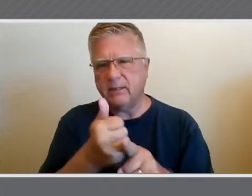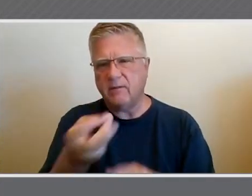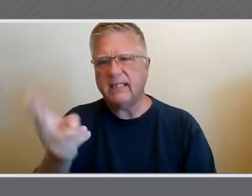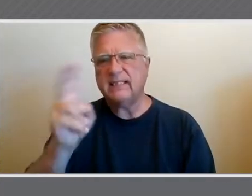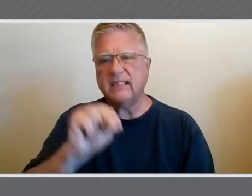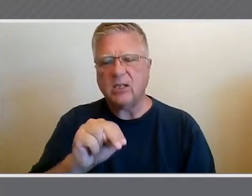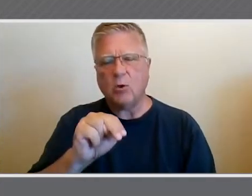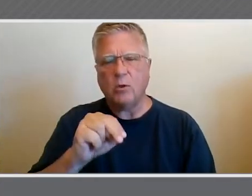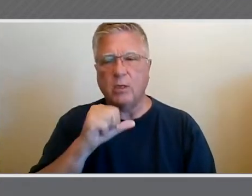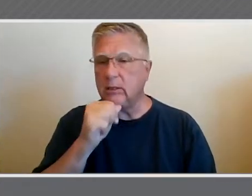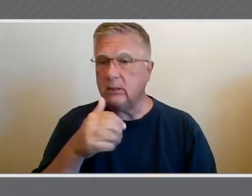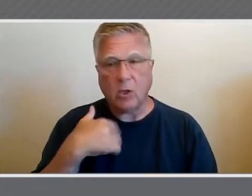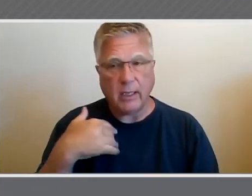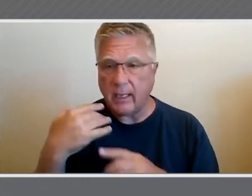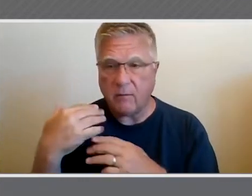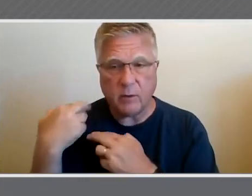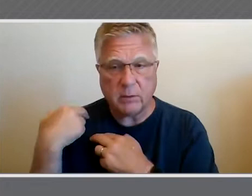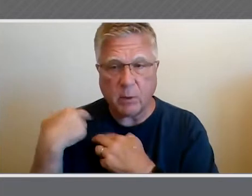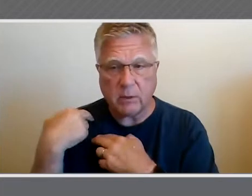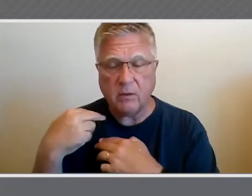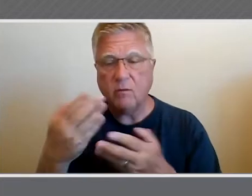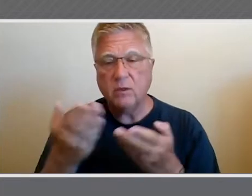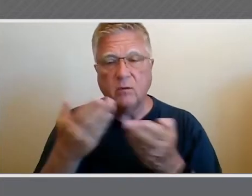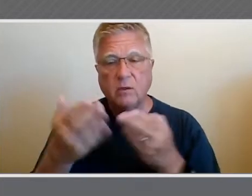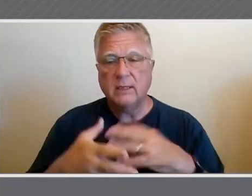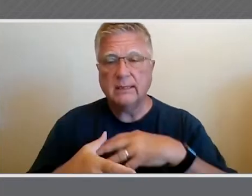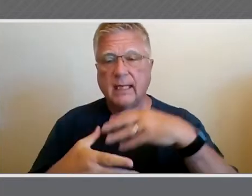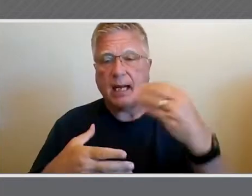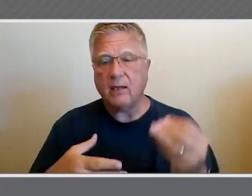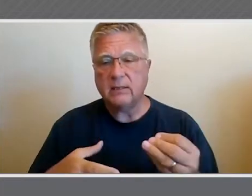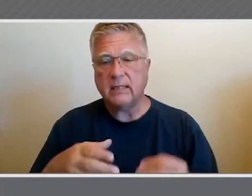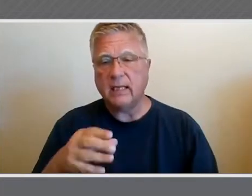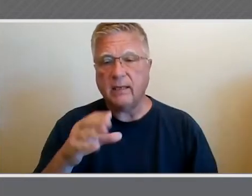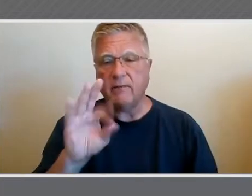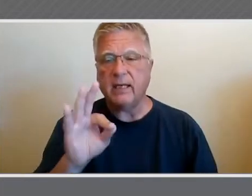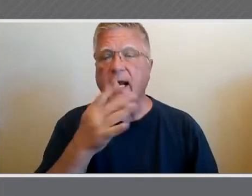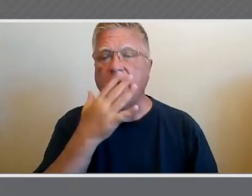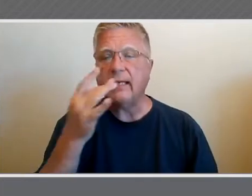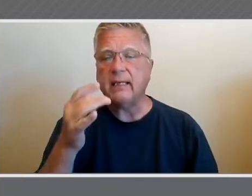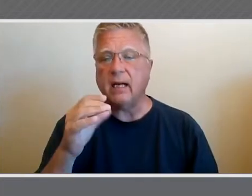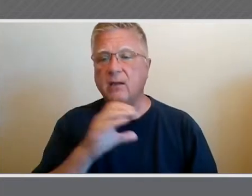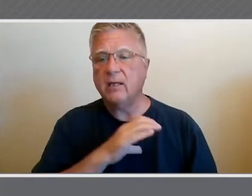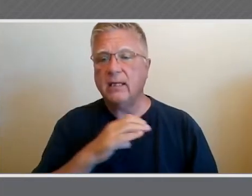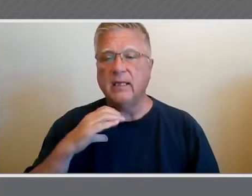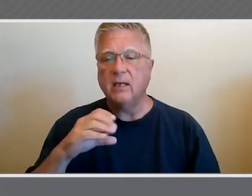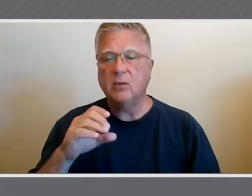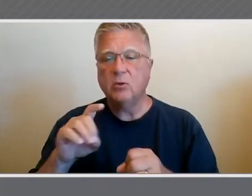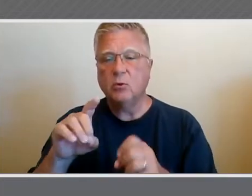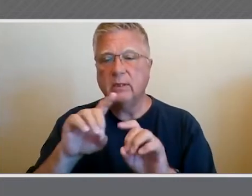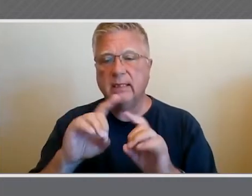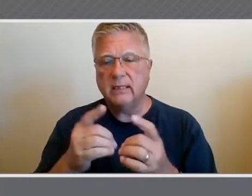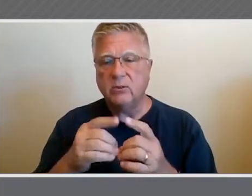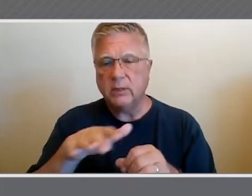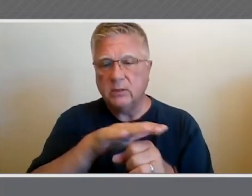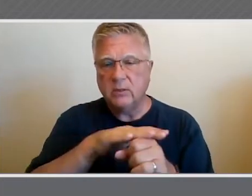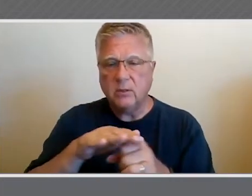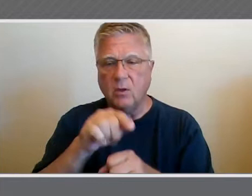not have responsibility for services outside of the 9 colored council districts on this map below.